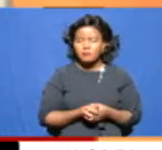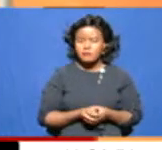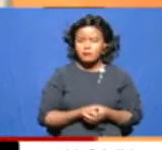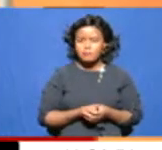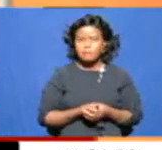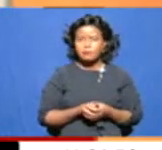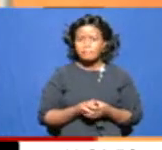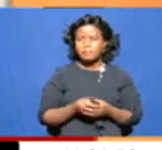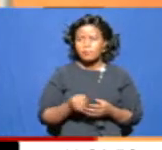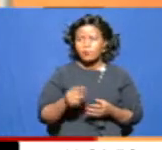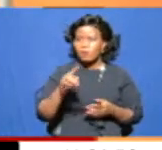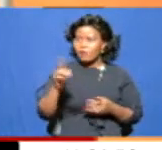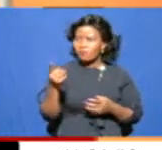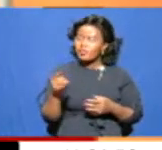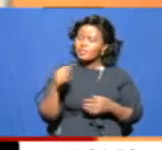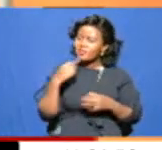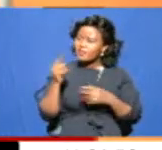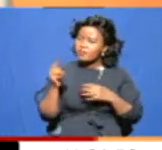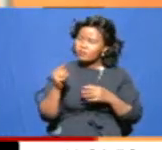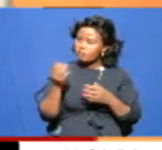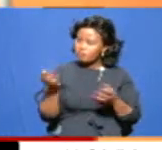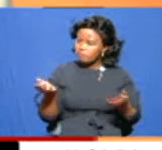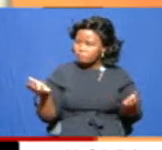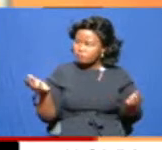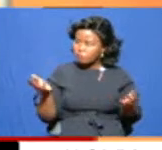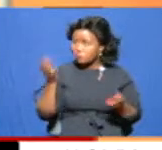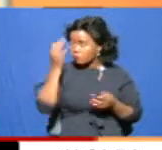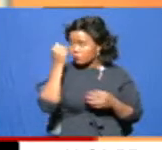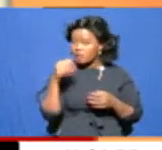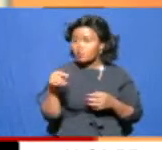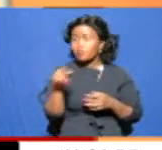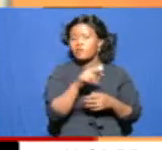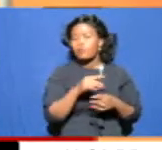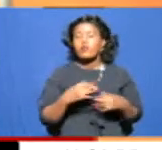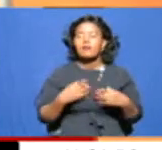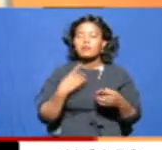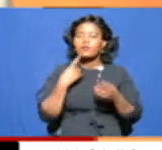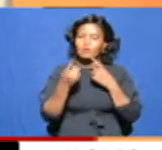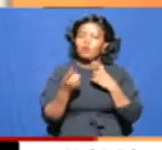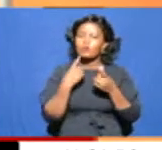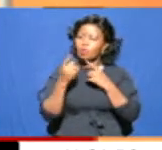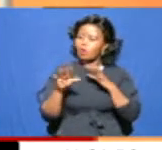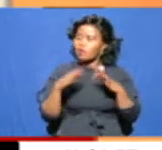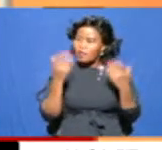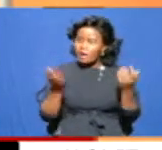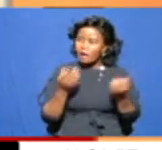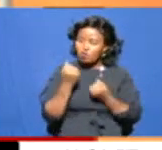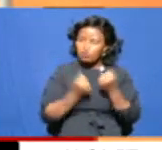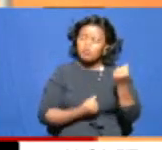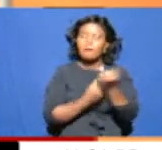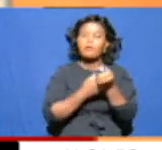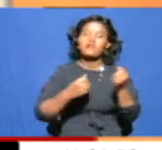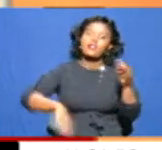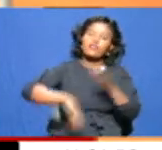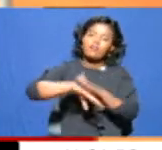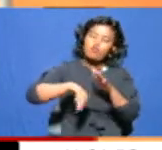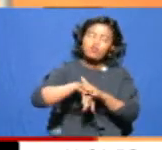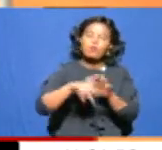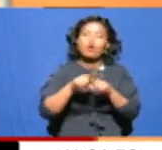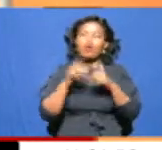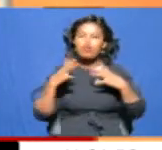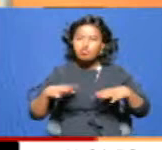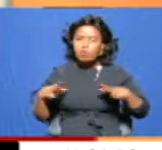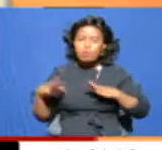Will tell us his take on that, because we've been talking about promoting football, the uptake of football amongst fans going to the stadium. But do you think it's time